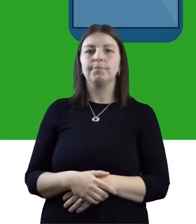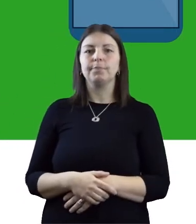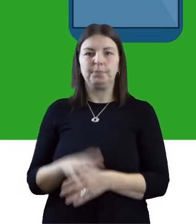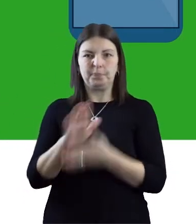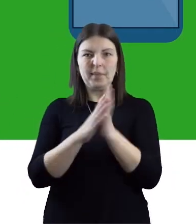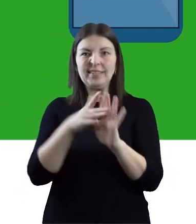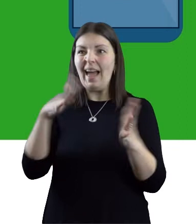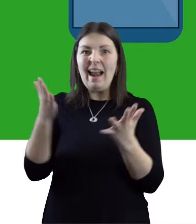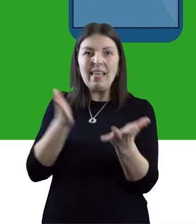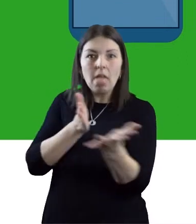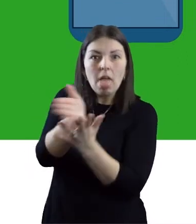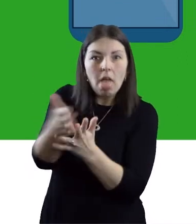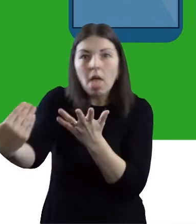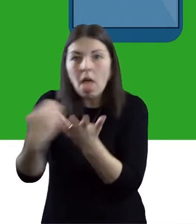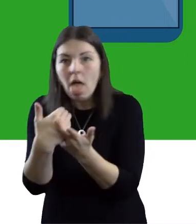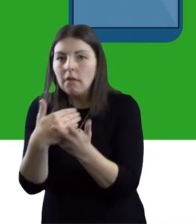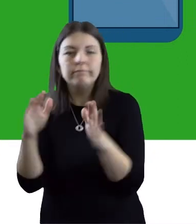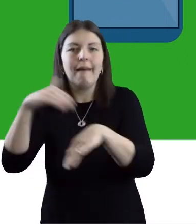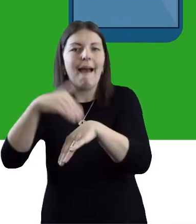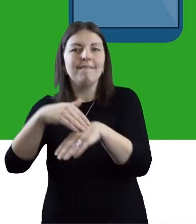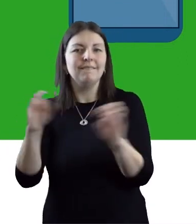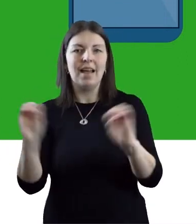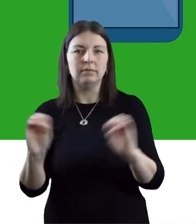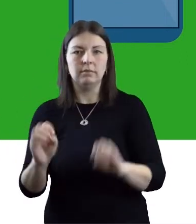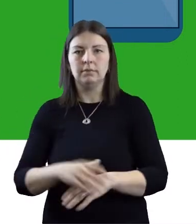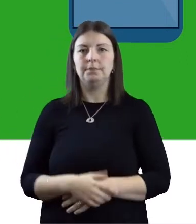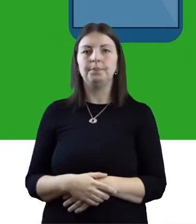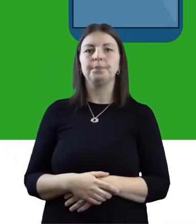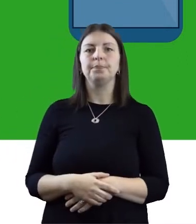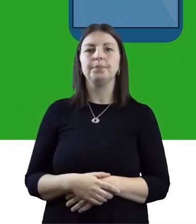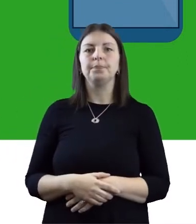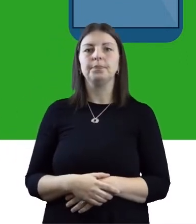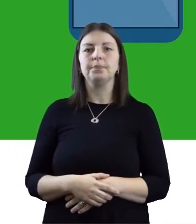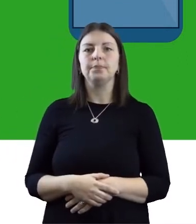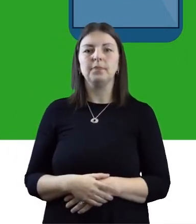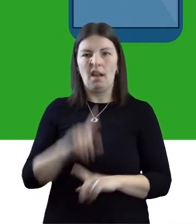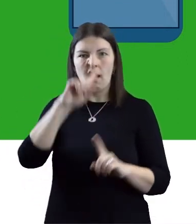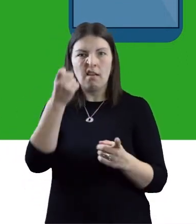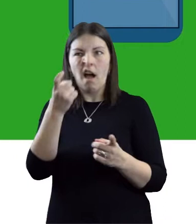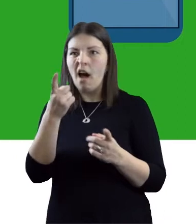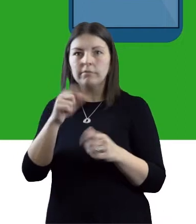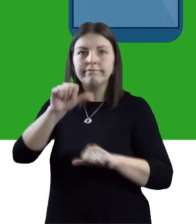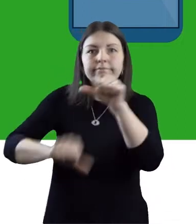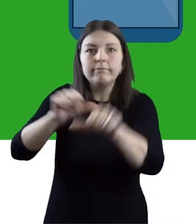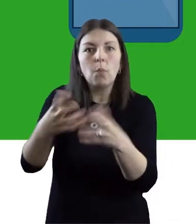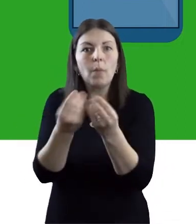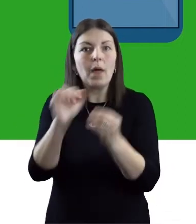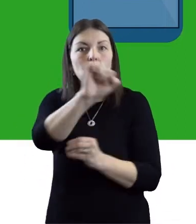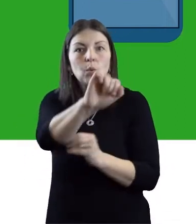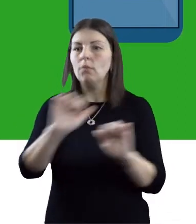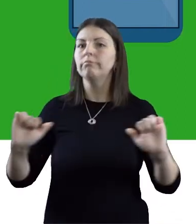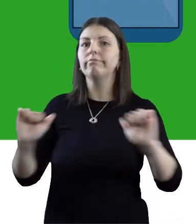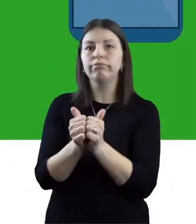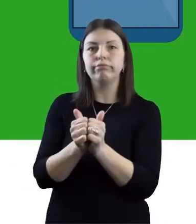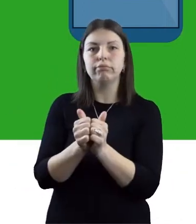Two-step verification helps protect you against your passwords becoming compromised, so that no transactions or changes can be made